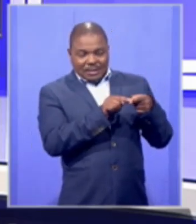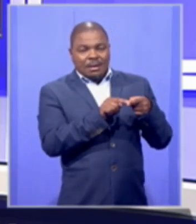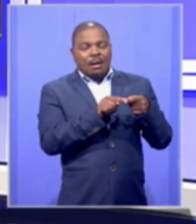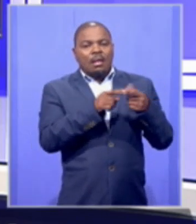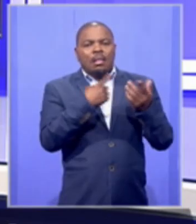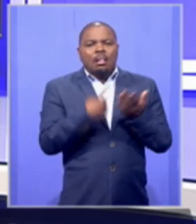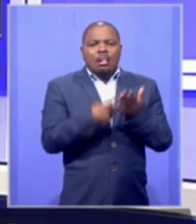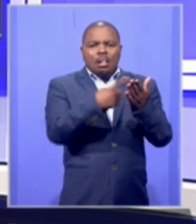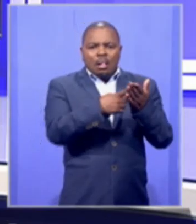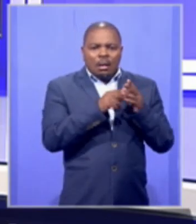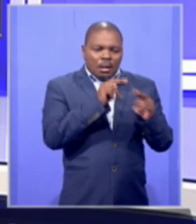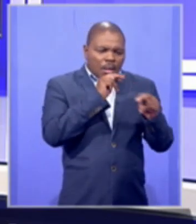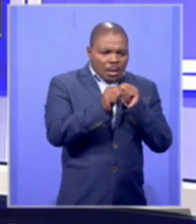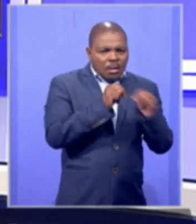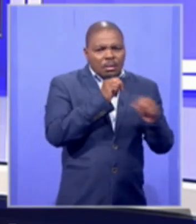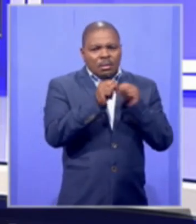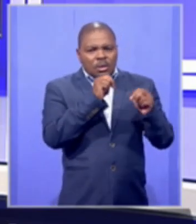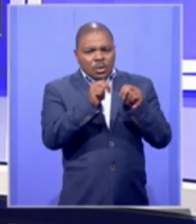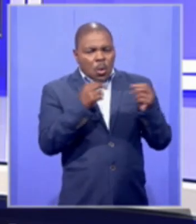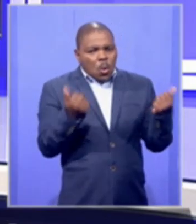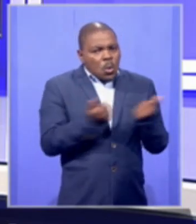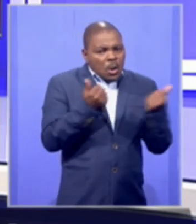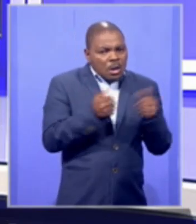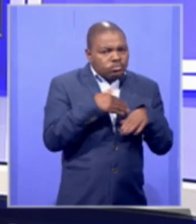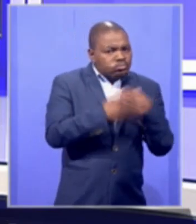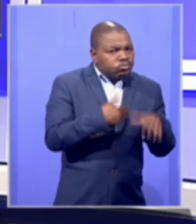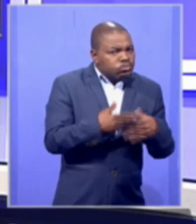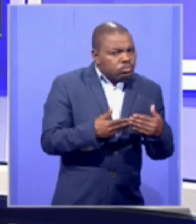ka ditherisano tseno ka ga morero ono.